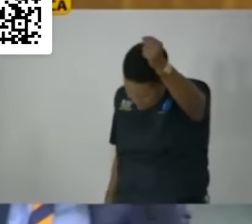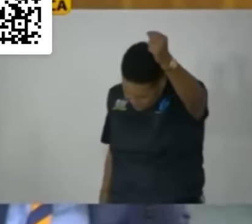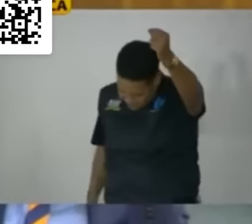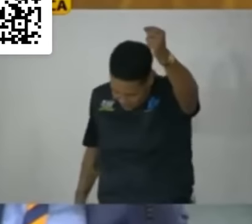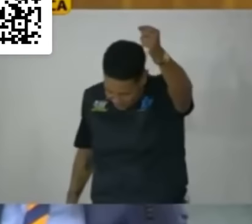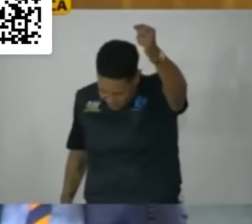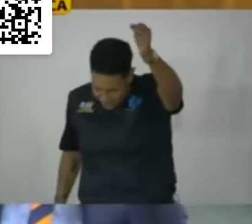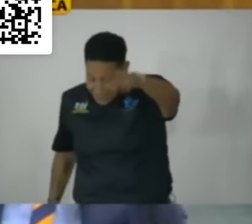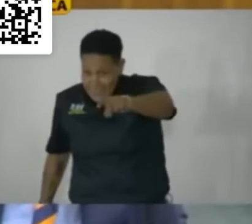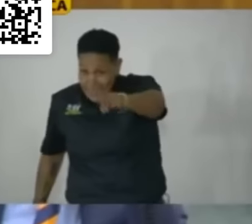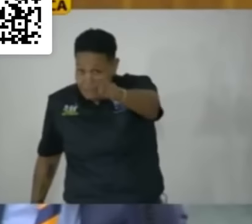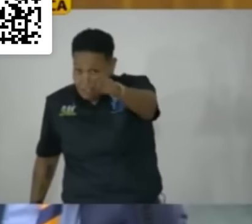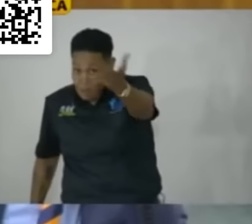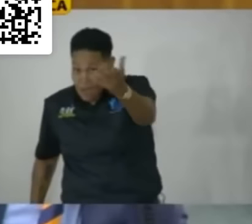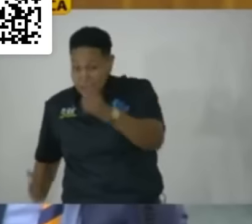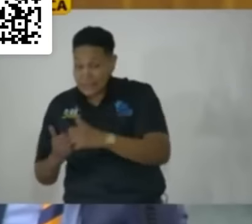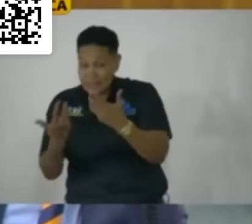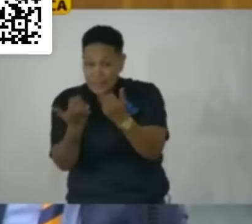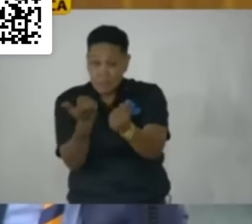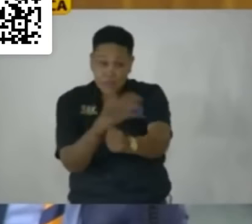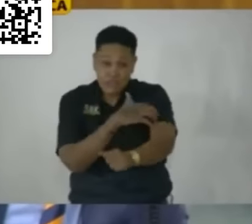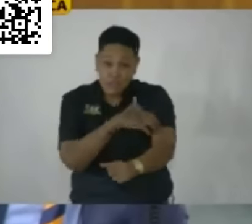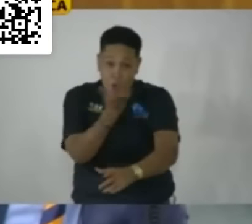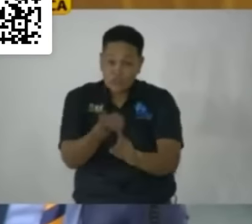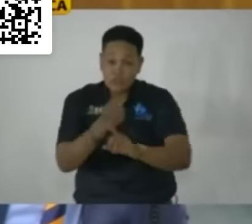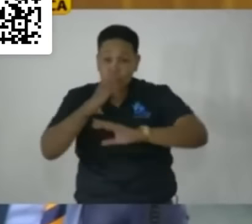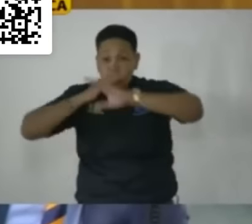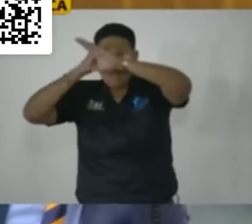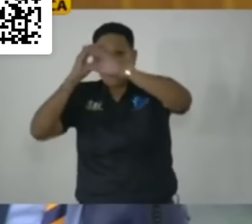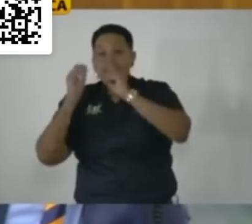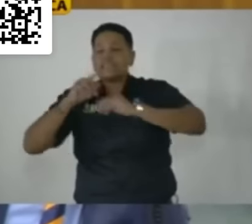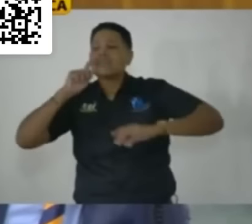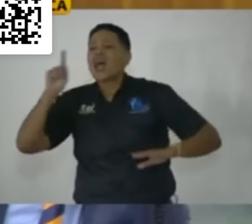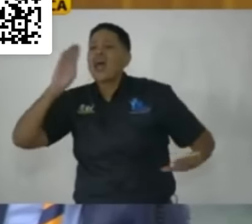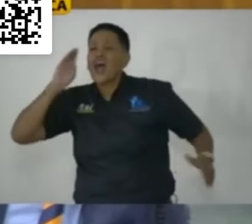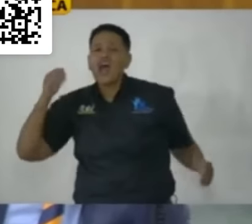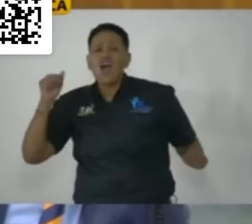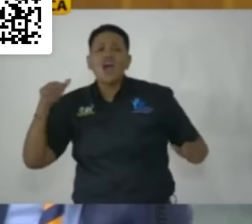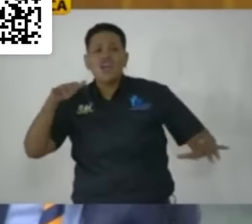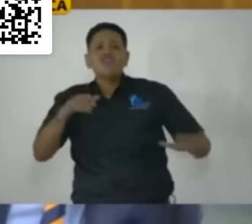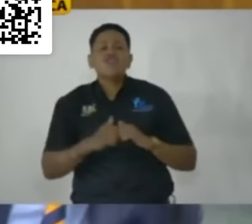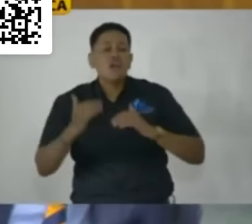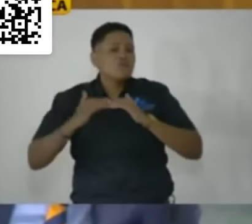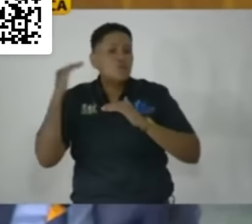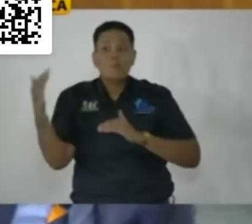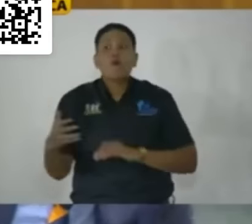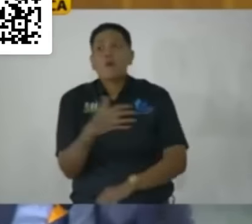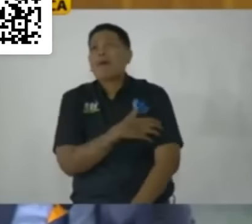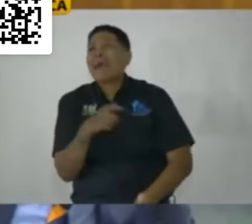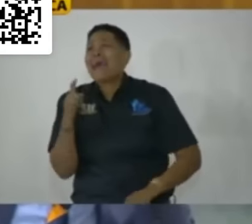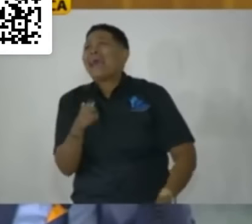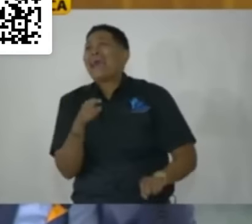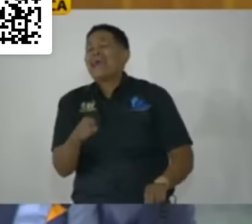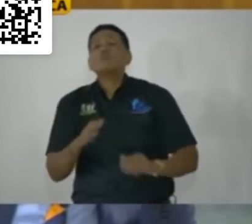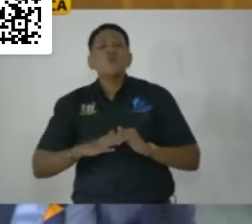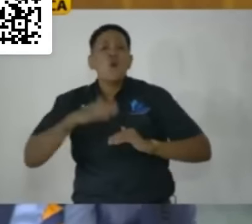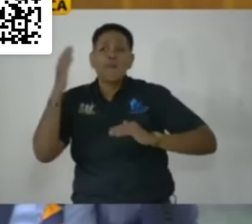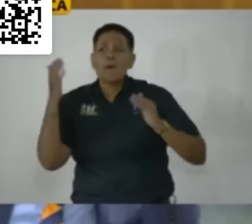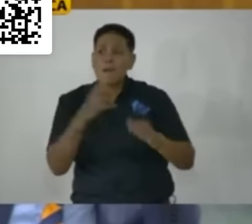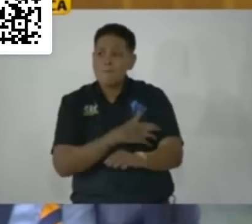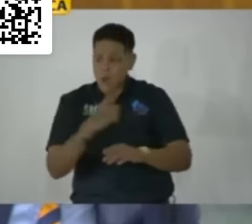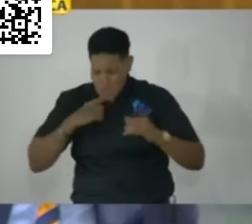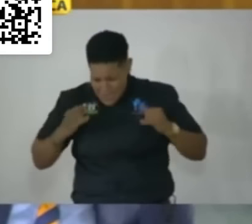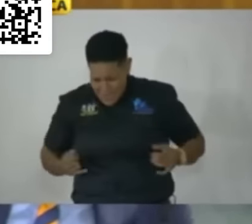the separation of powers to prevent the concentration of too much power in a single individual or